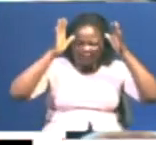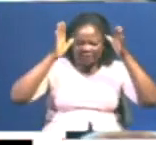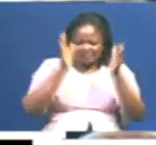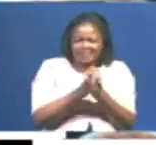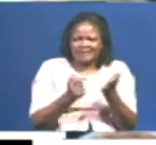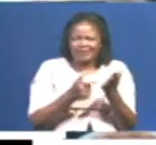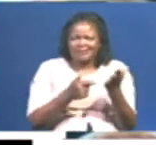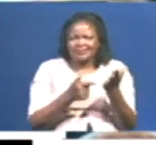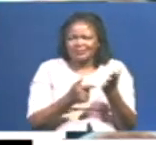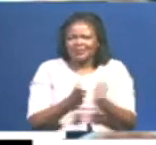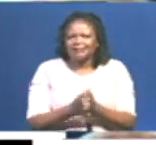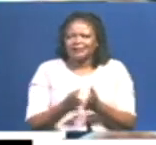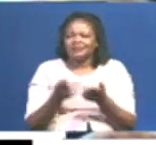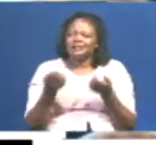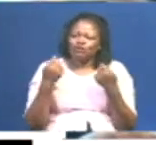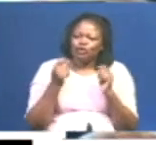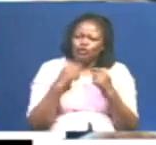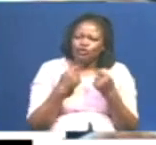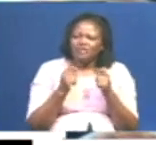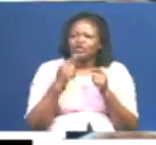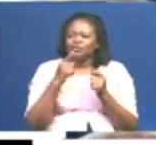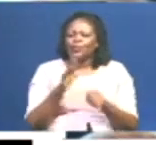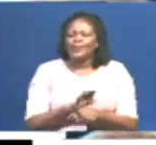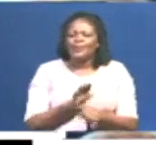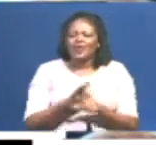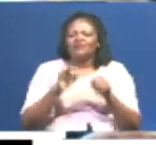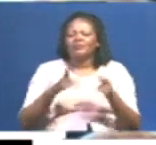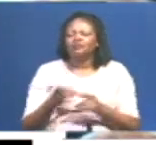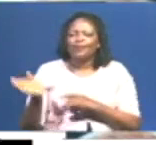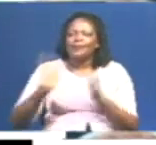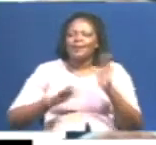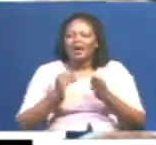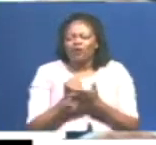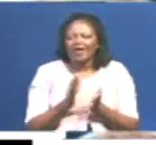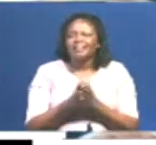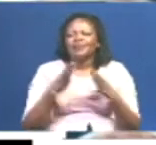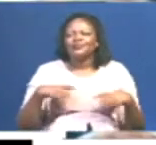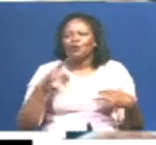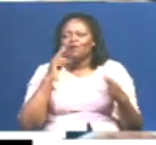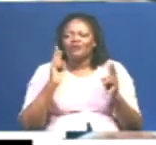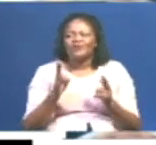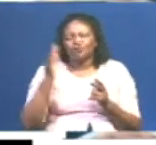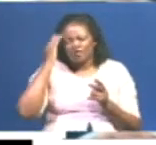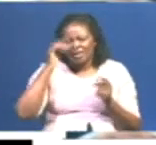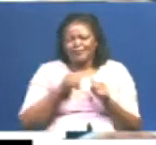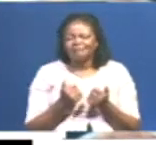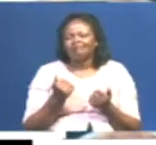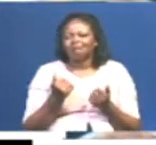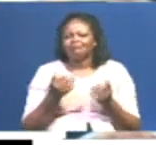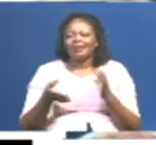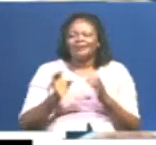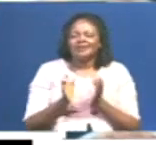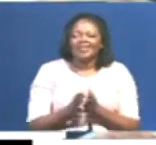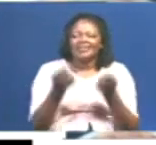technology and experimentation. So most of the farmers who are coming back to coffee are the people who are very knowledgeable in terms of chemistry and they're